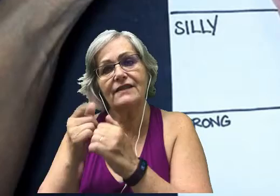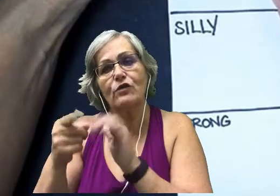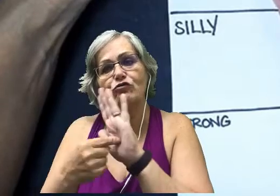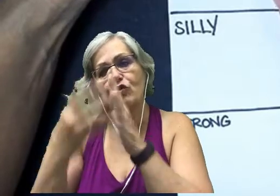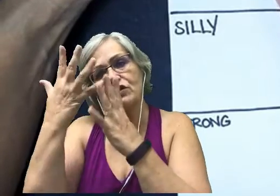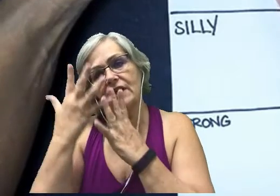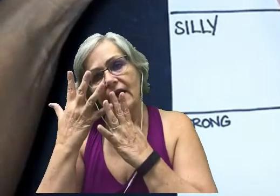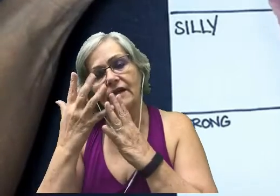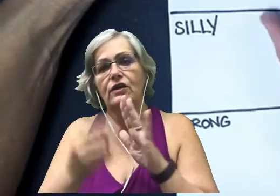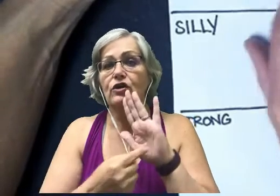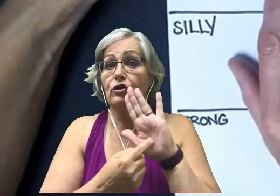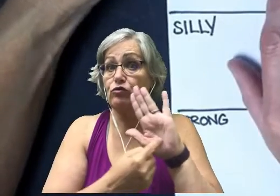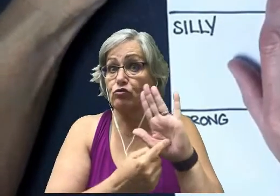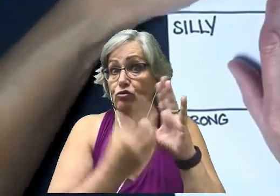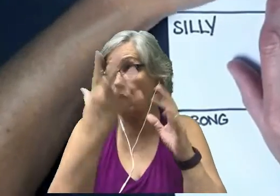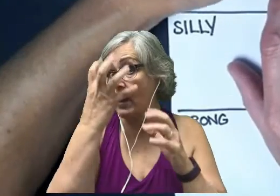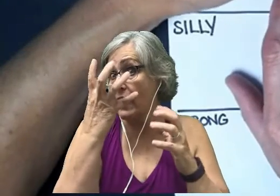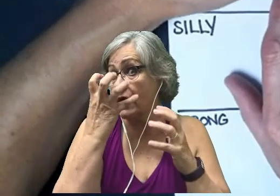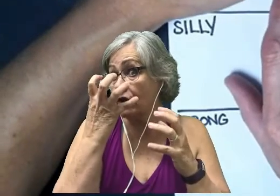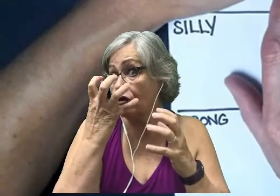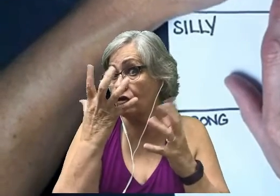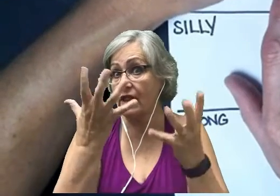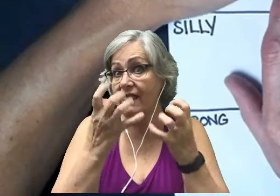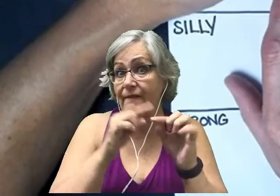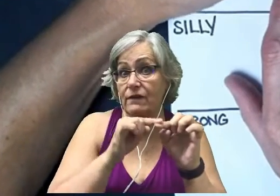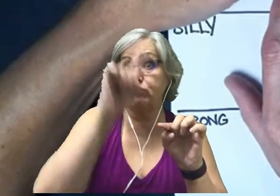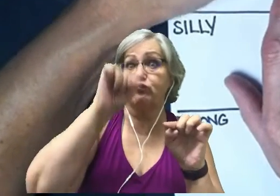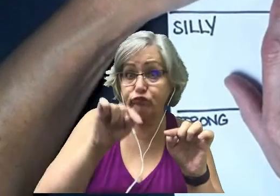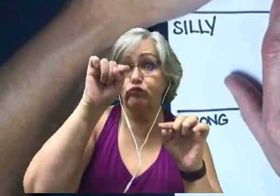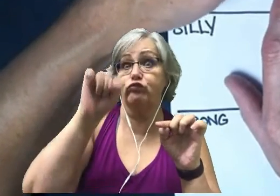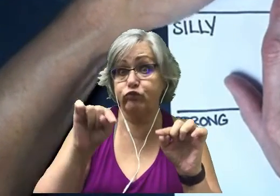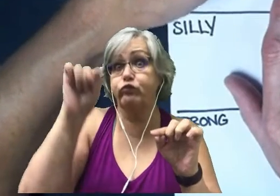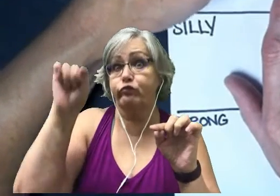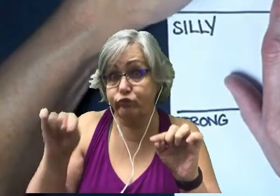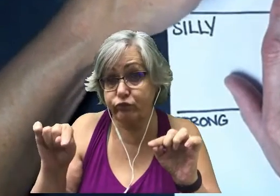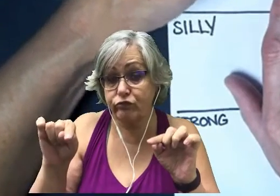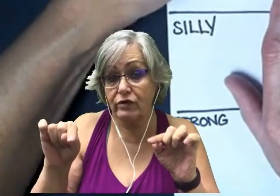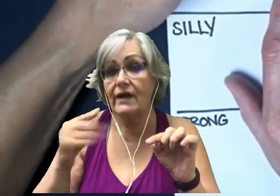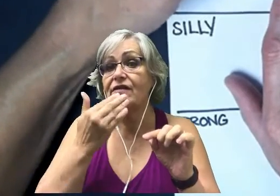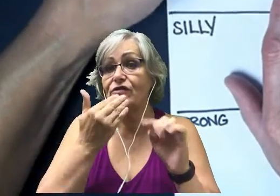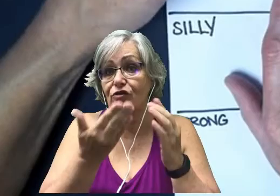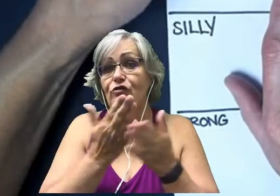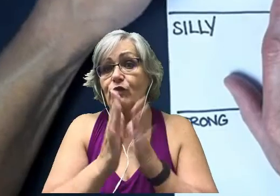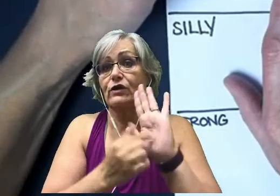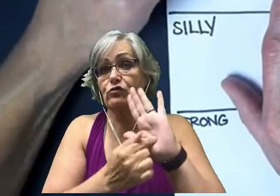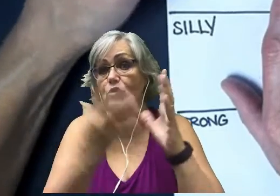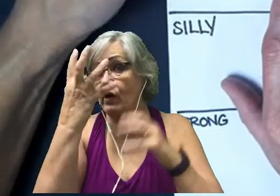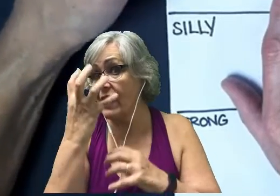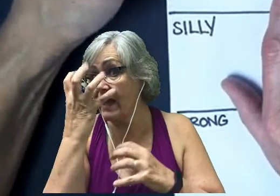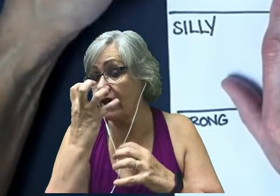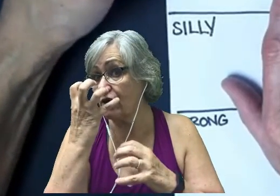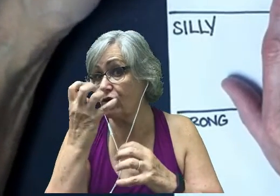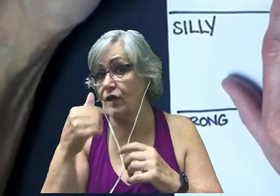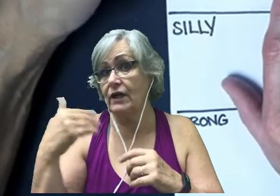could depict sad. To show anger, you might want to have lots of angles That zigzag line, that's a good way to